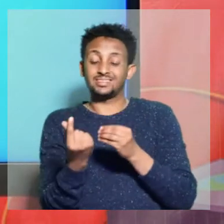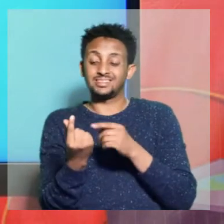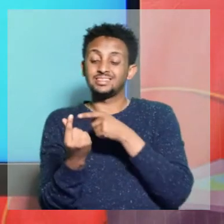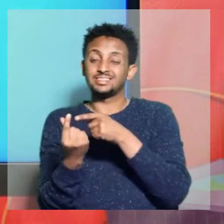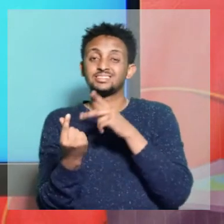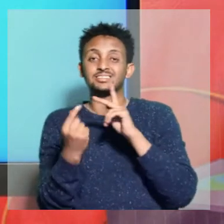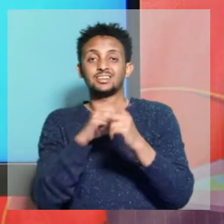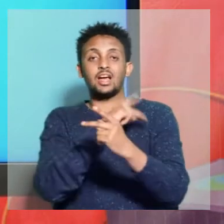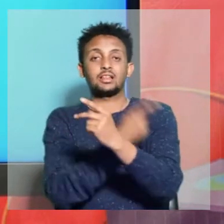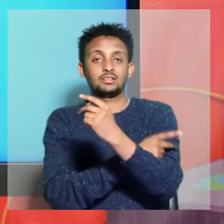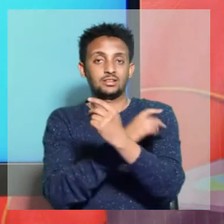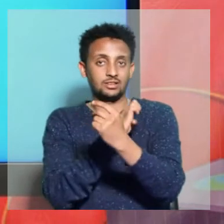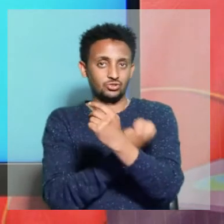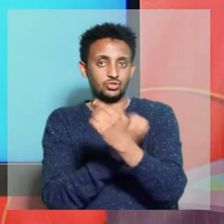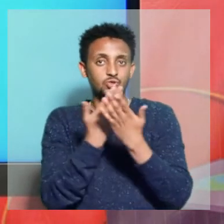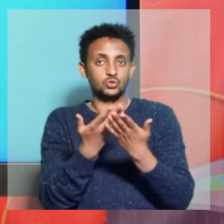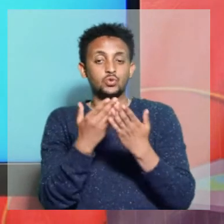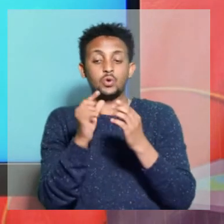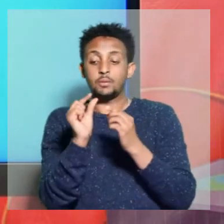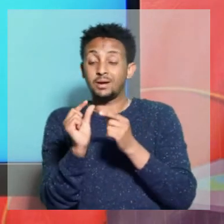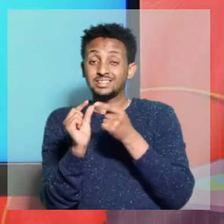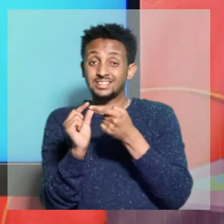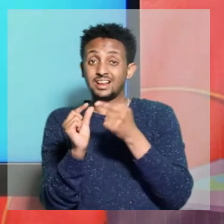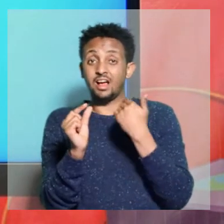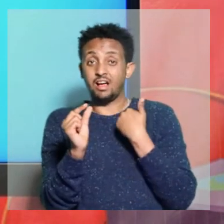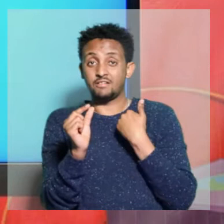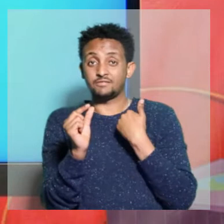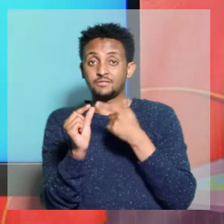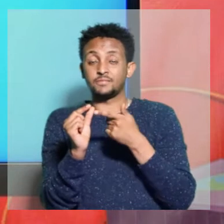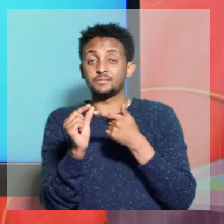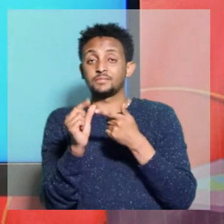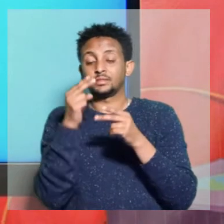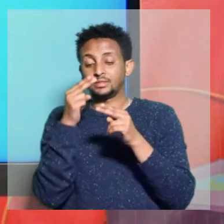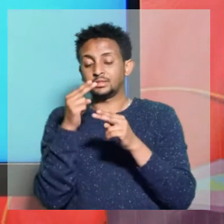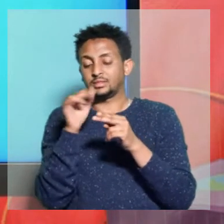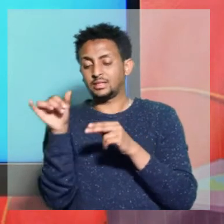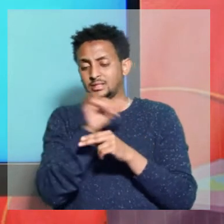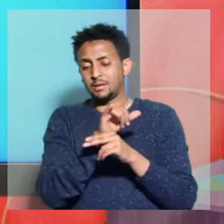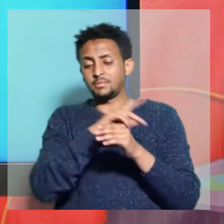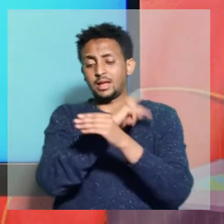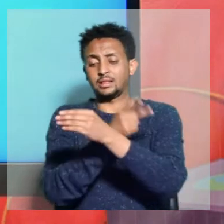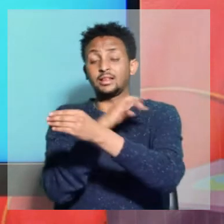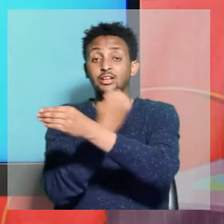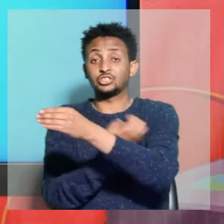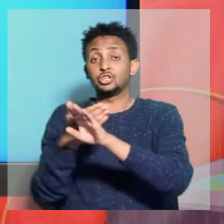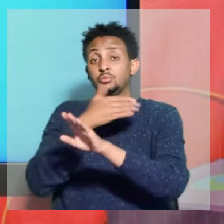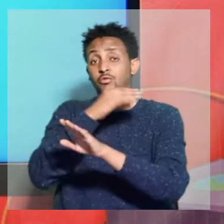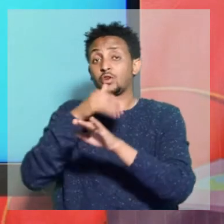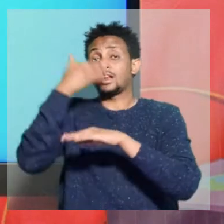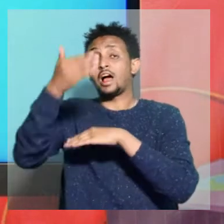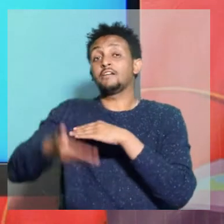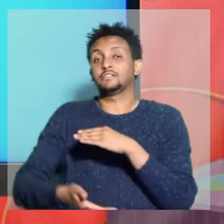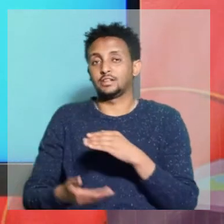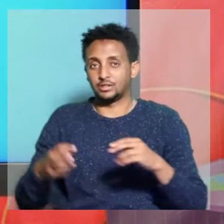that is kinetic energy. So the particles have the same kinetic energy before and